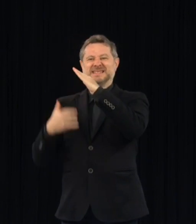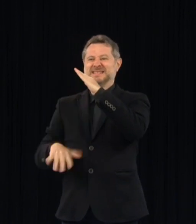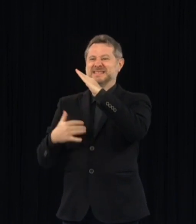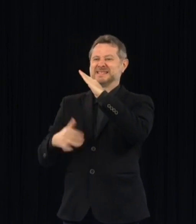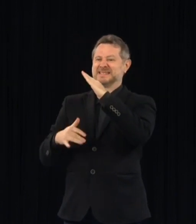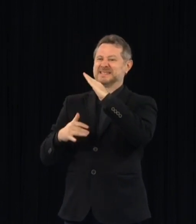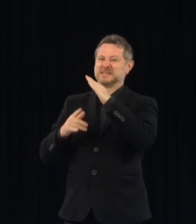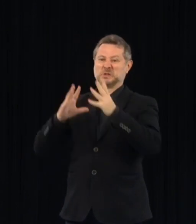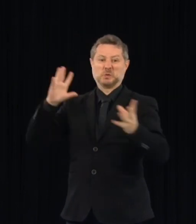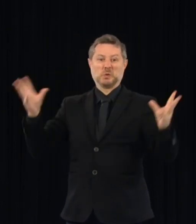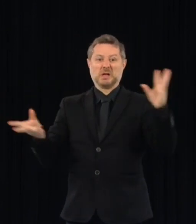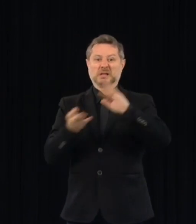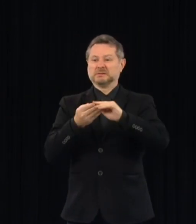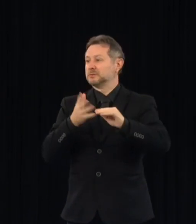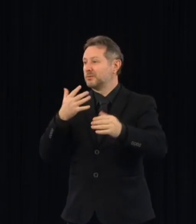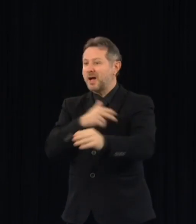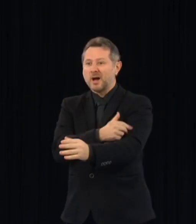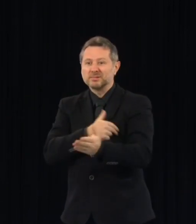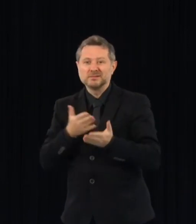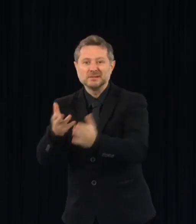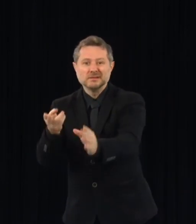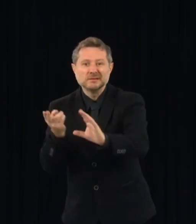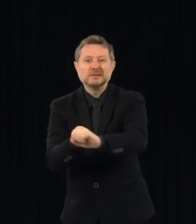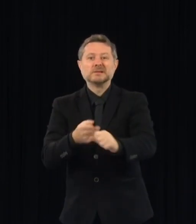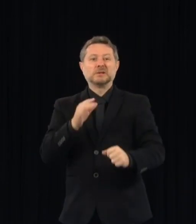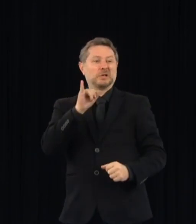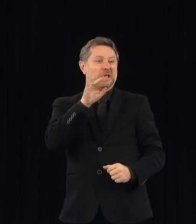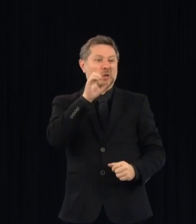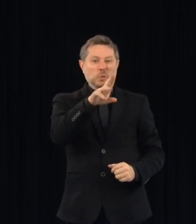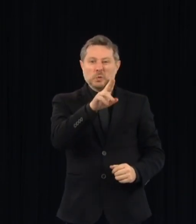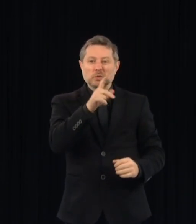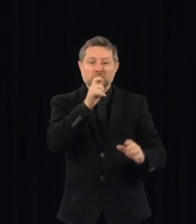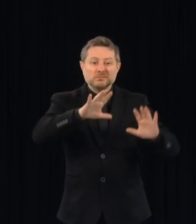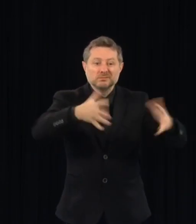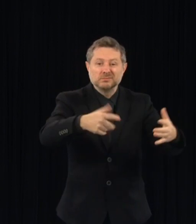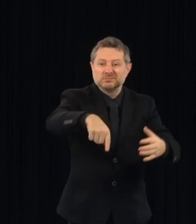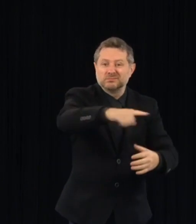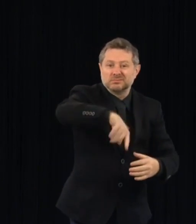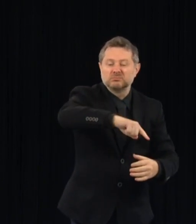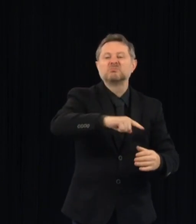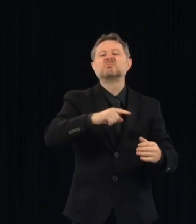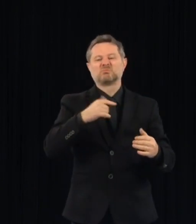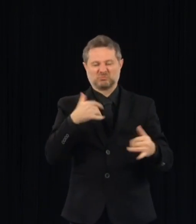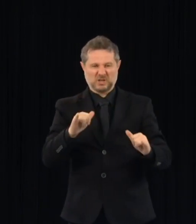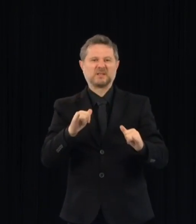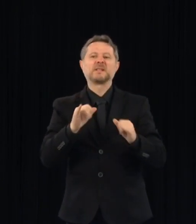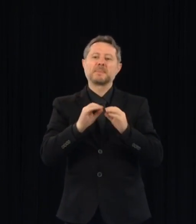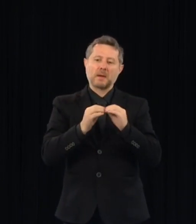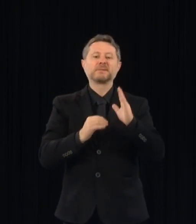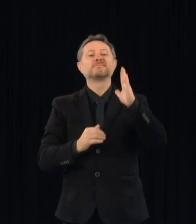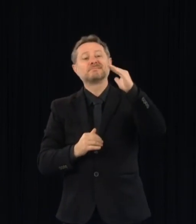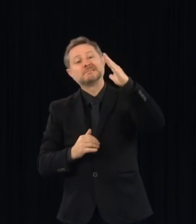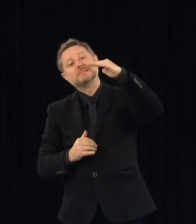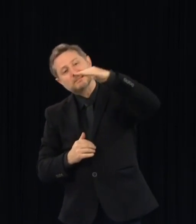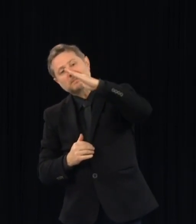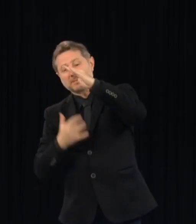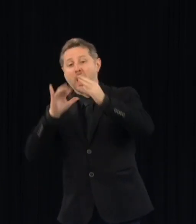hospitalizations. Trend line of ICU admissions is still up.